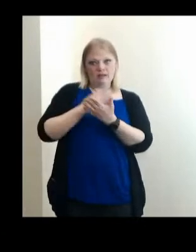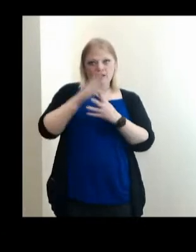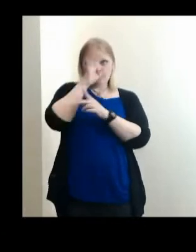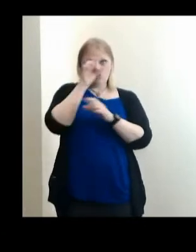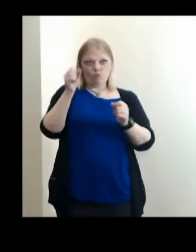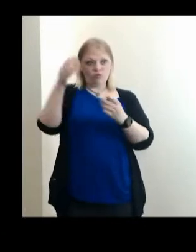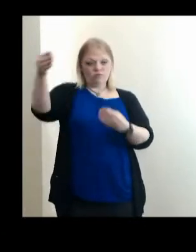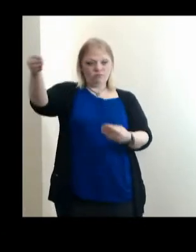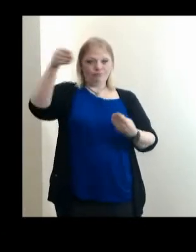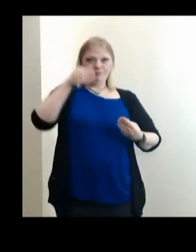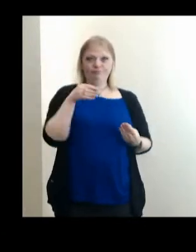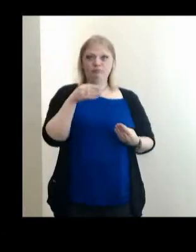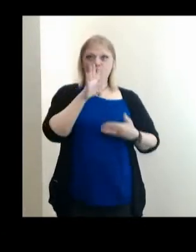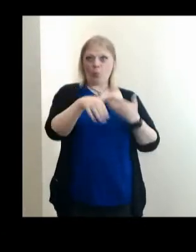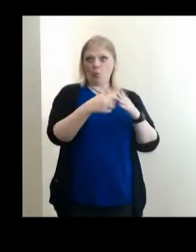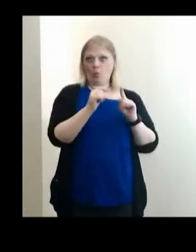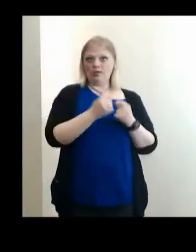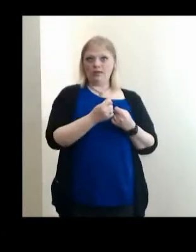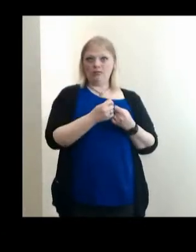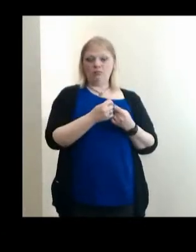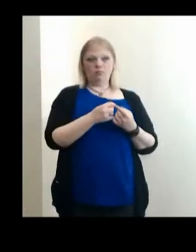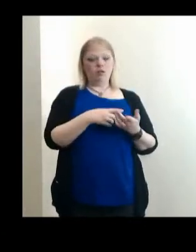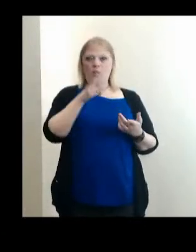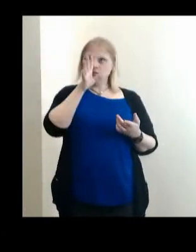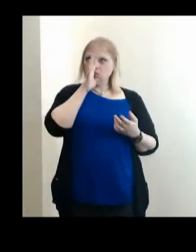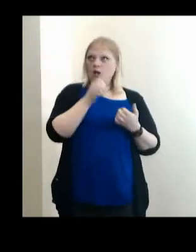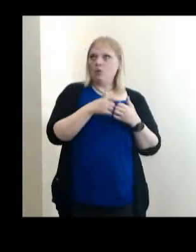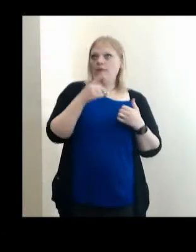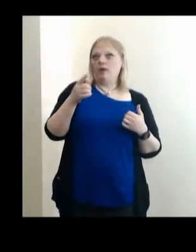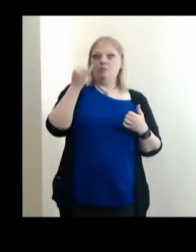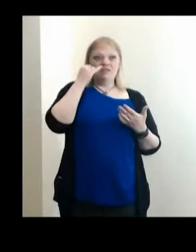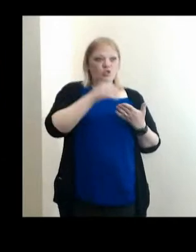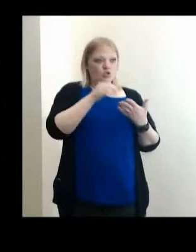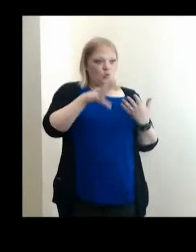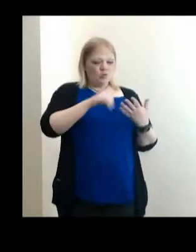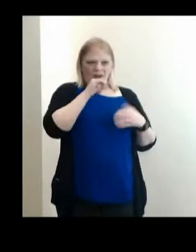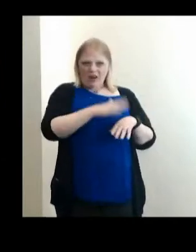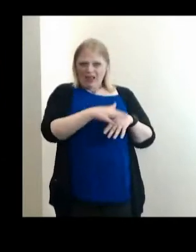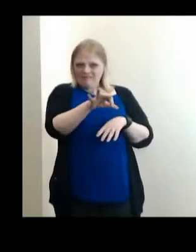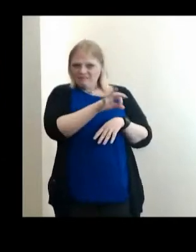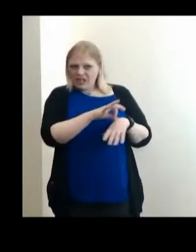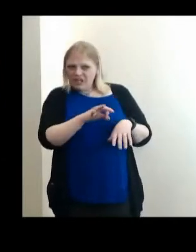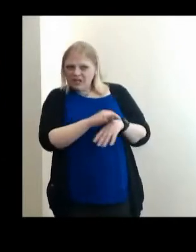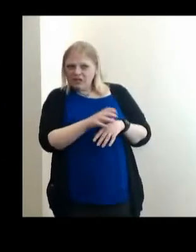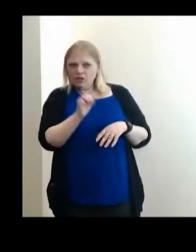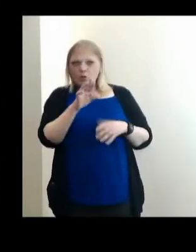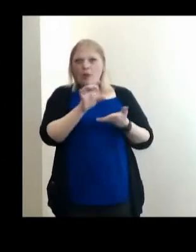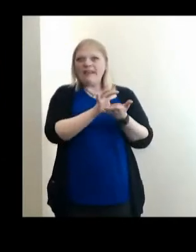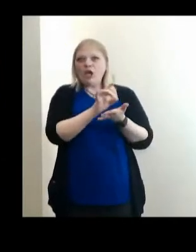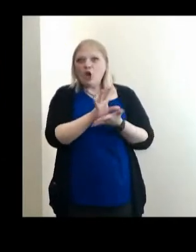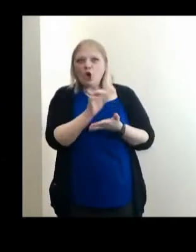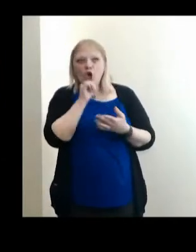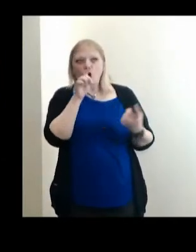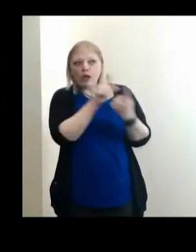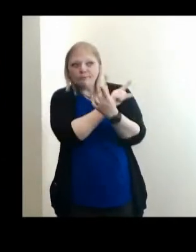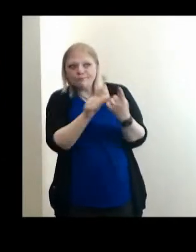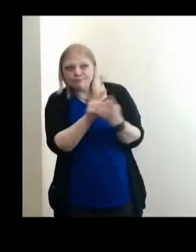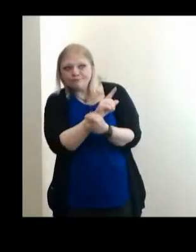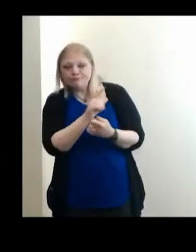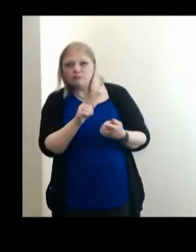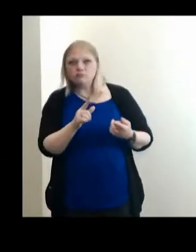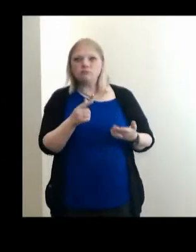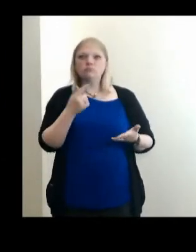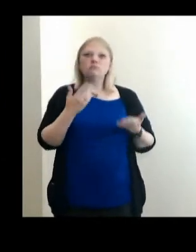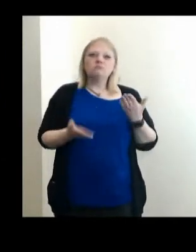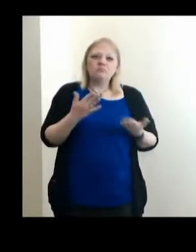of everybody on the team. I talked to him. I said, if the student didn't go on the field or was the kicker who didn't come in contact with other people,